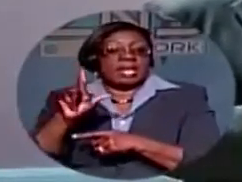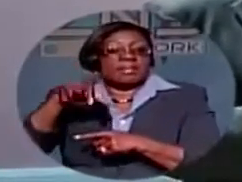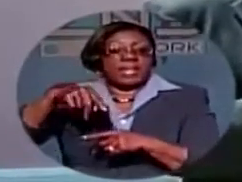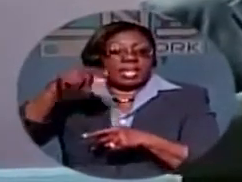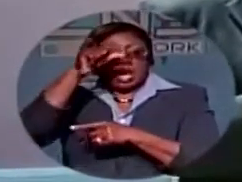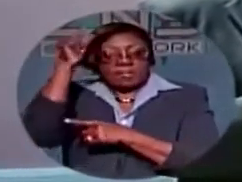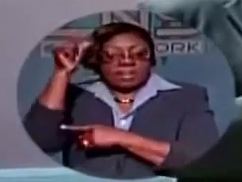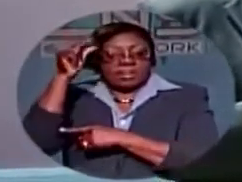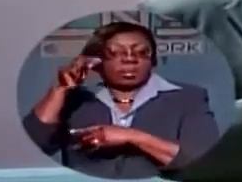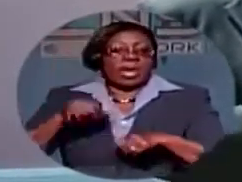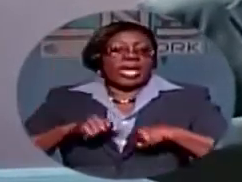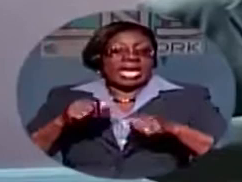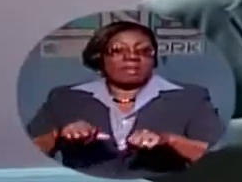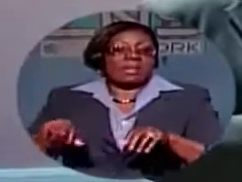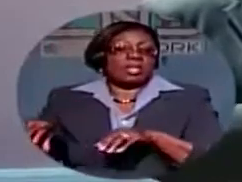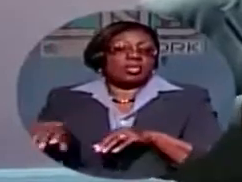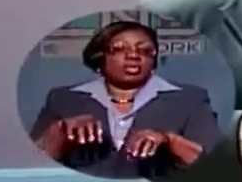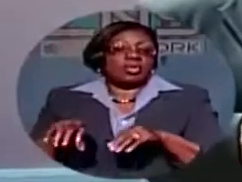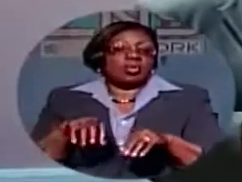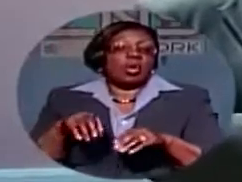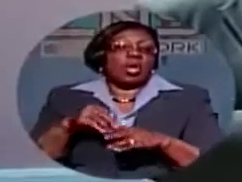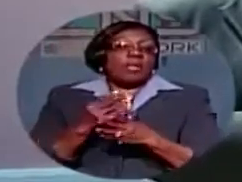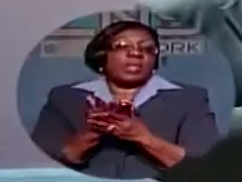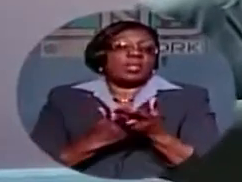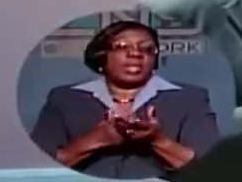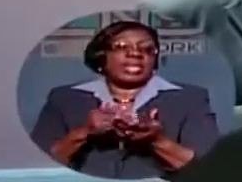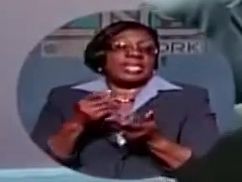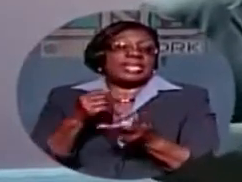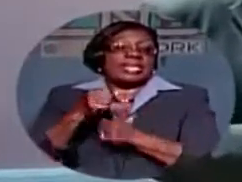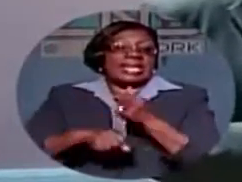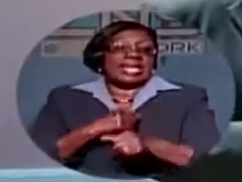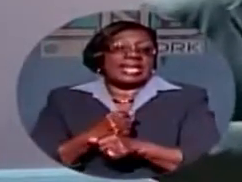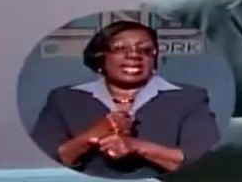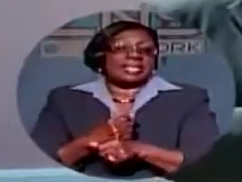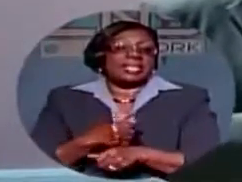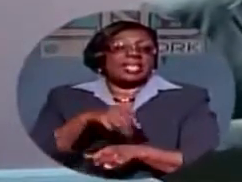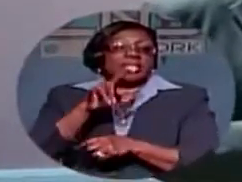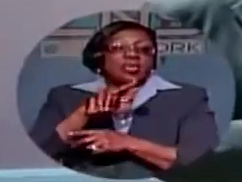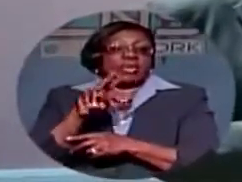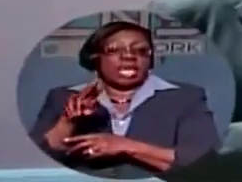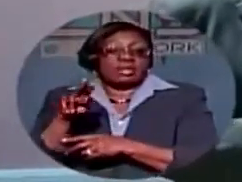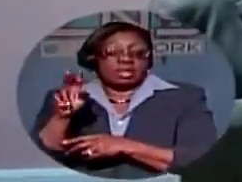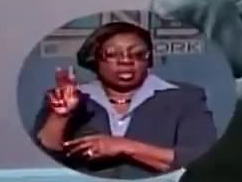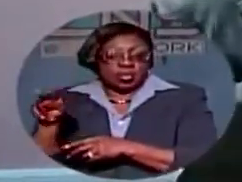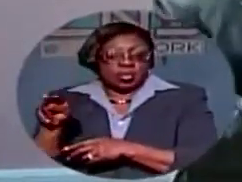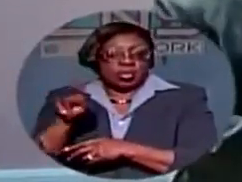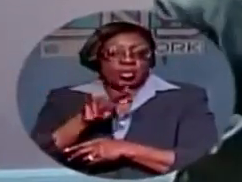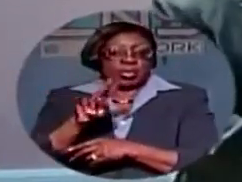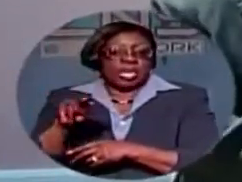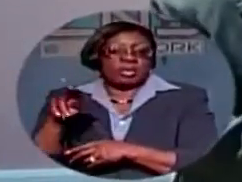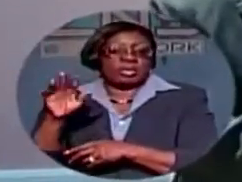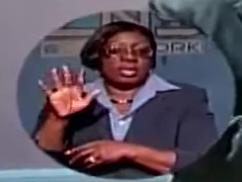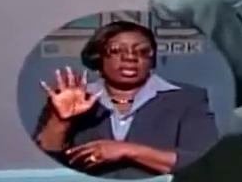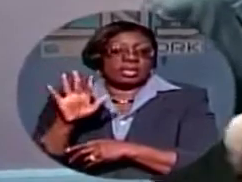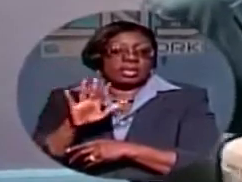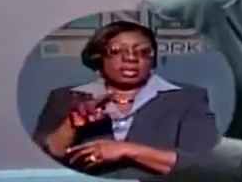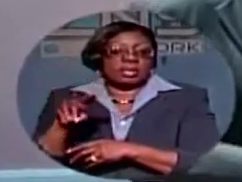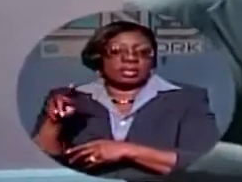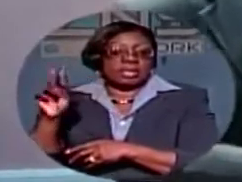able to do between the years 2000 to 2007. In fact, it was 50% more than they were able to do between 2000